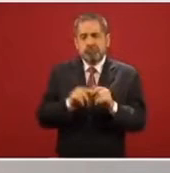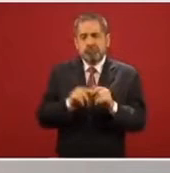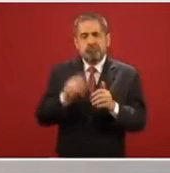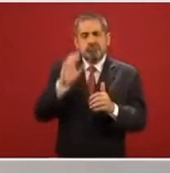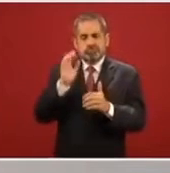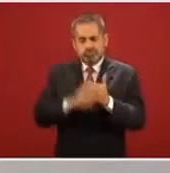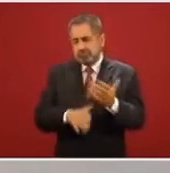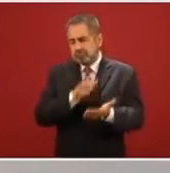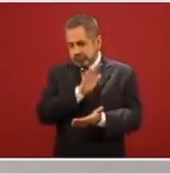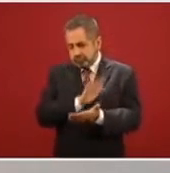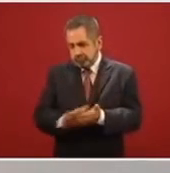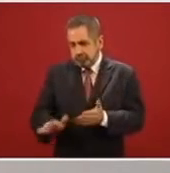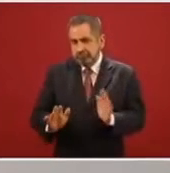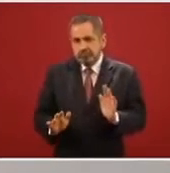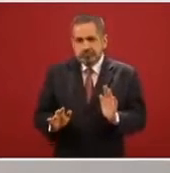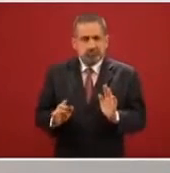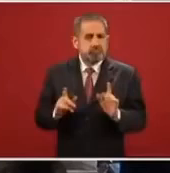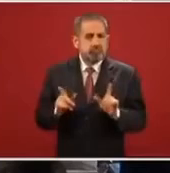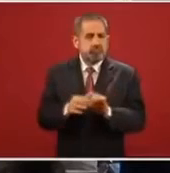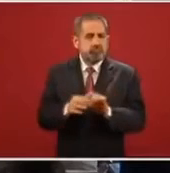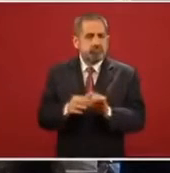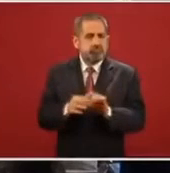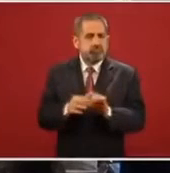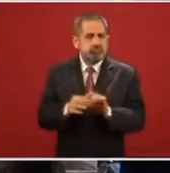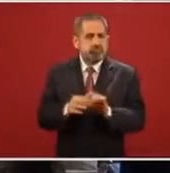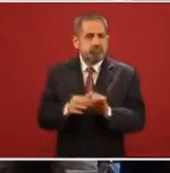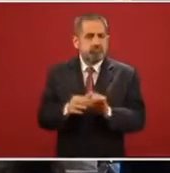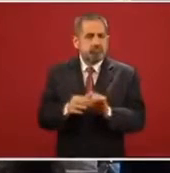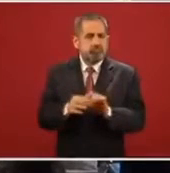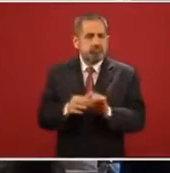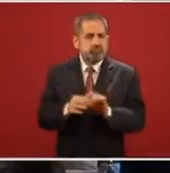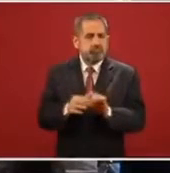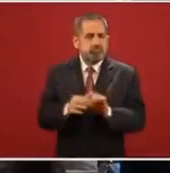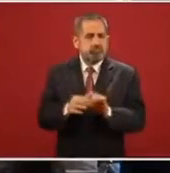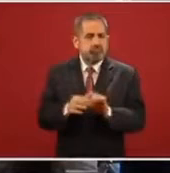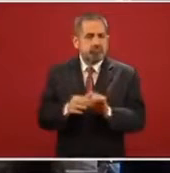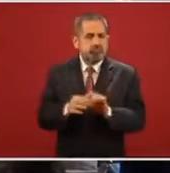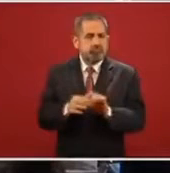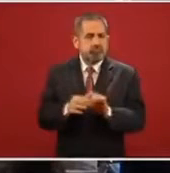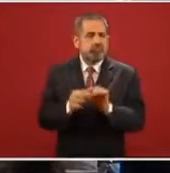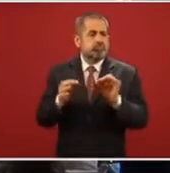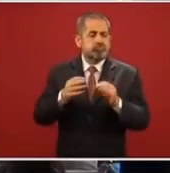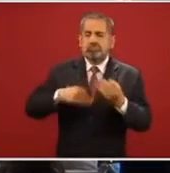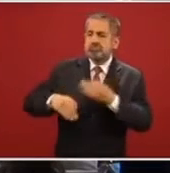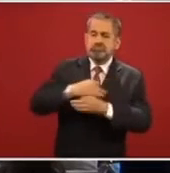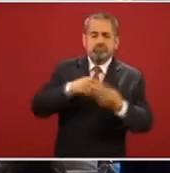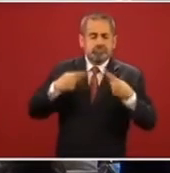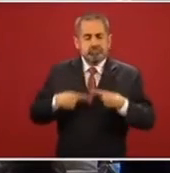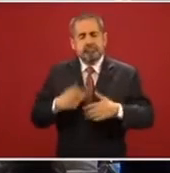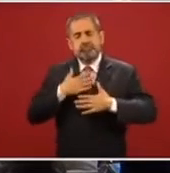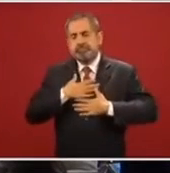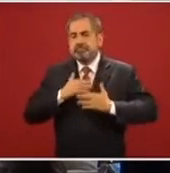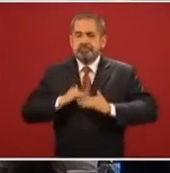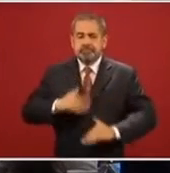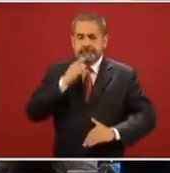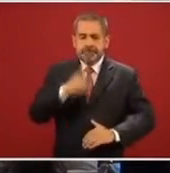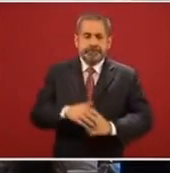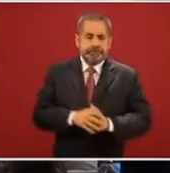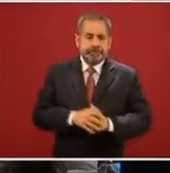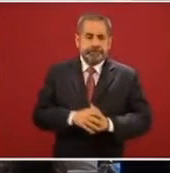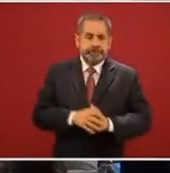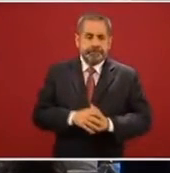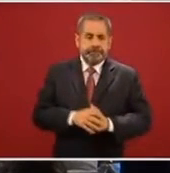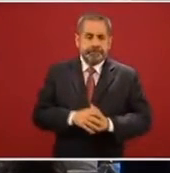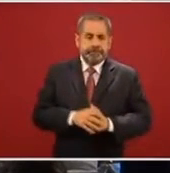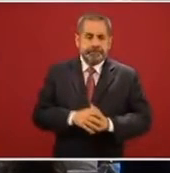ended con una recuperación completa para el with a complete recovery mundo. for the La world. cifra que está abajo